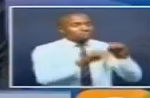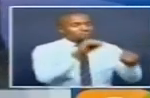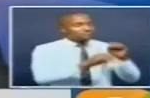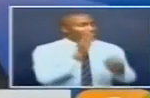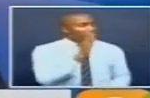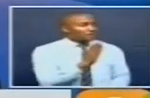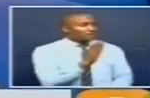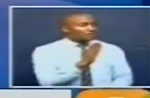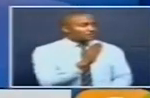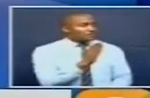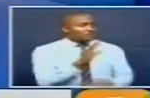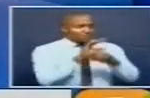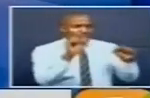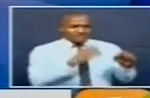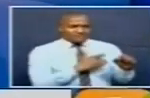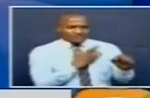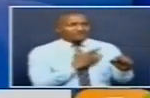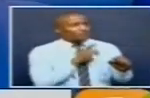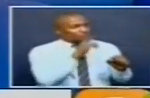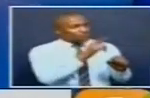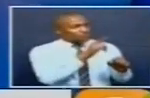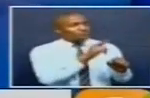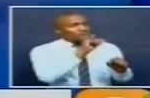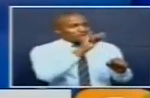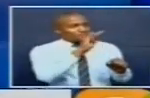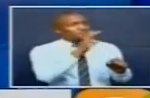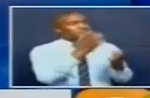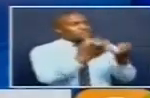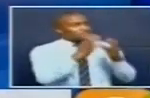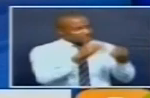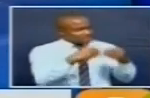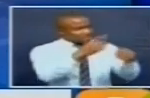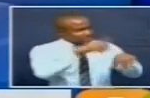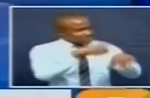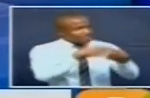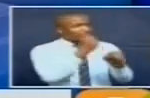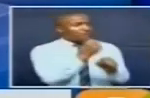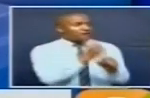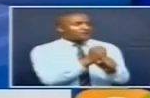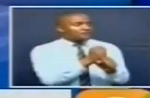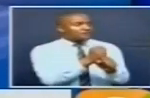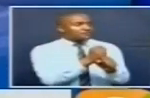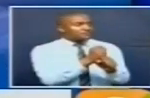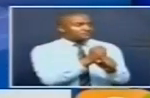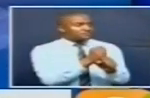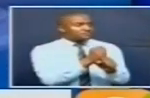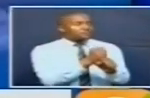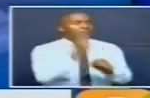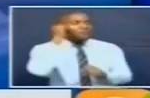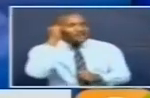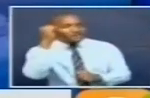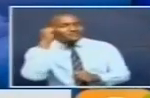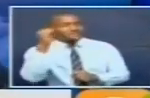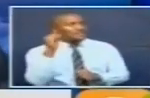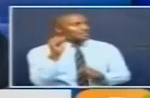President feels you should be given, as the Commission, that is IBC, space to work devoid of criticism and politics.